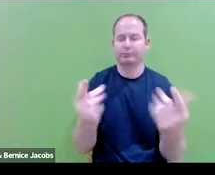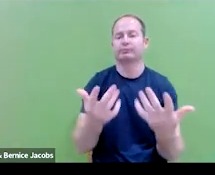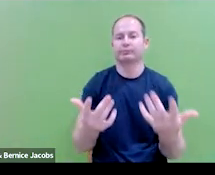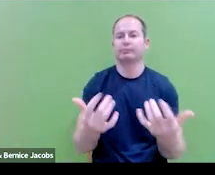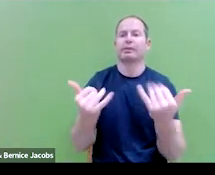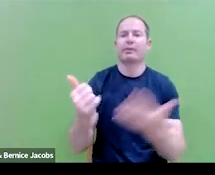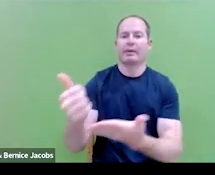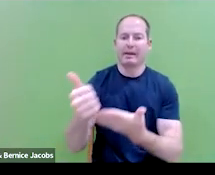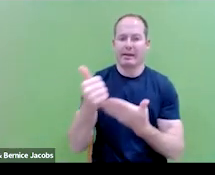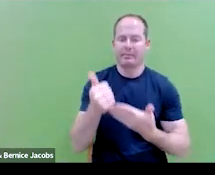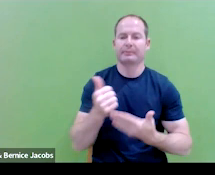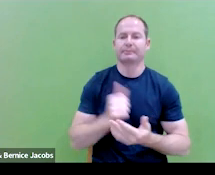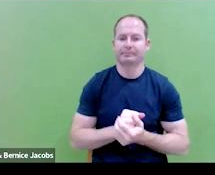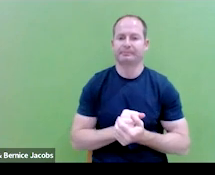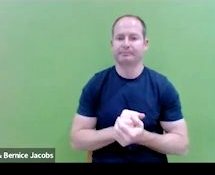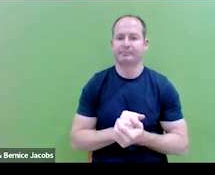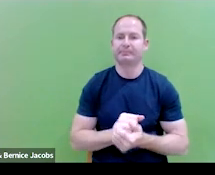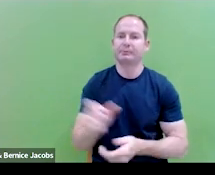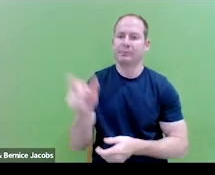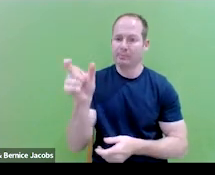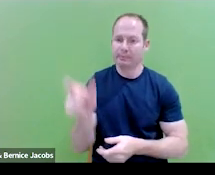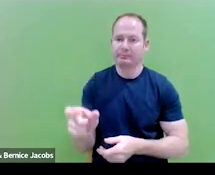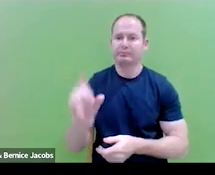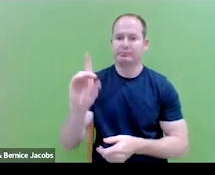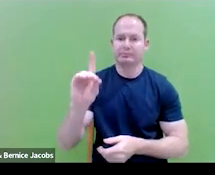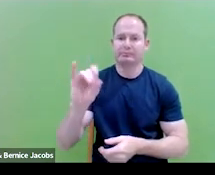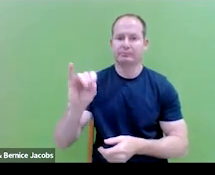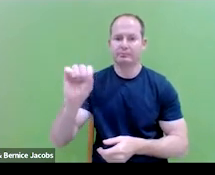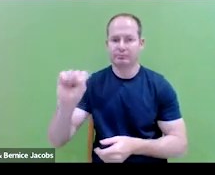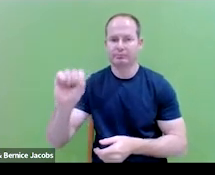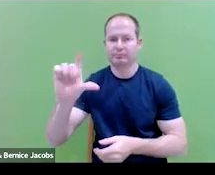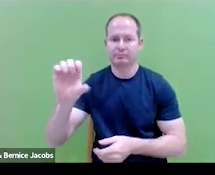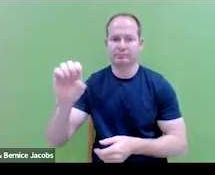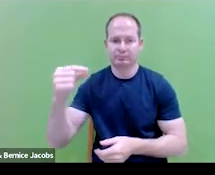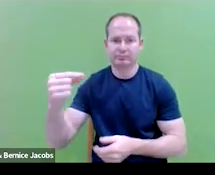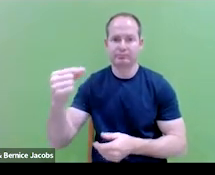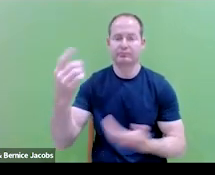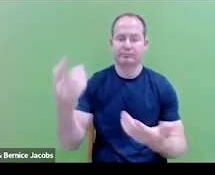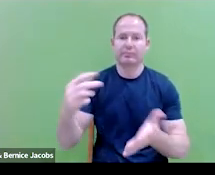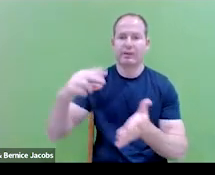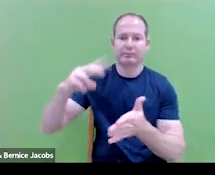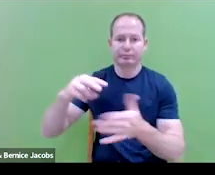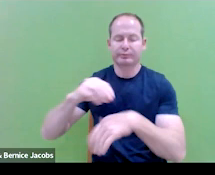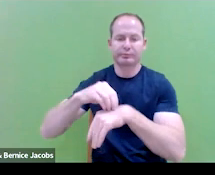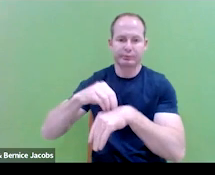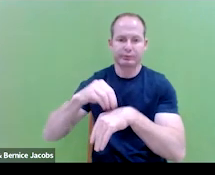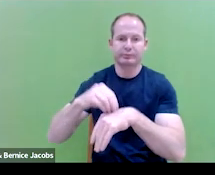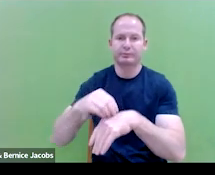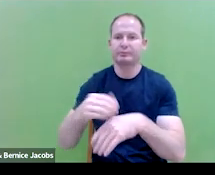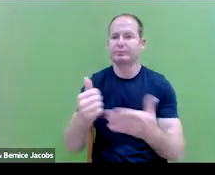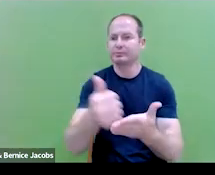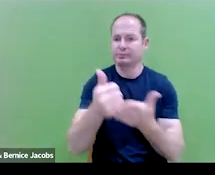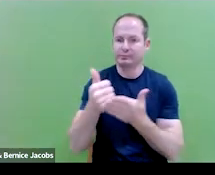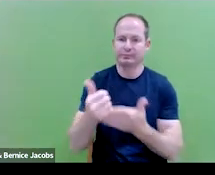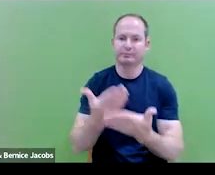that is confusing. So letters like N and U get switched, letters like B and D get switched, P